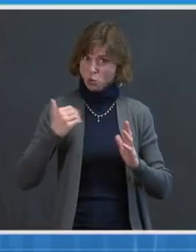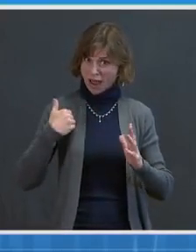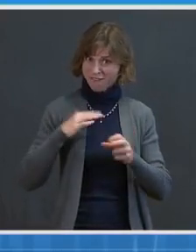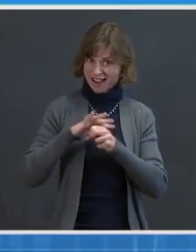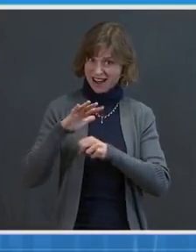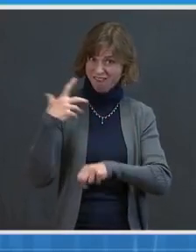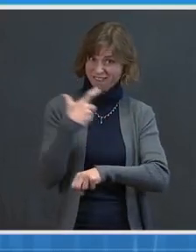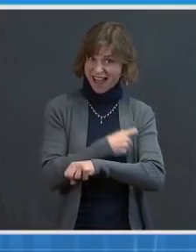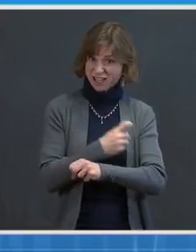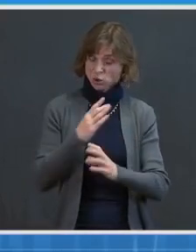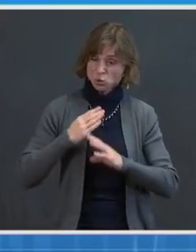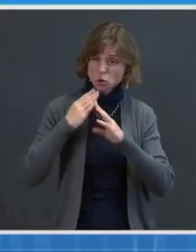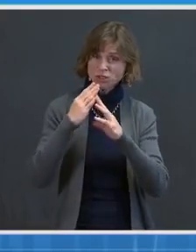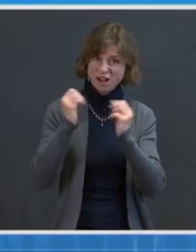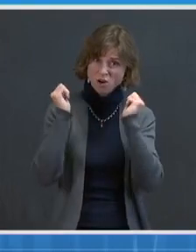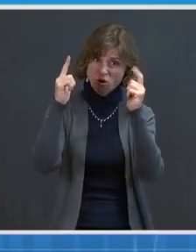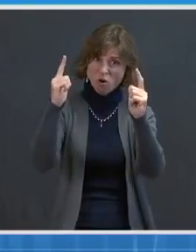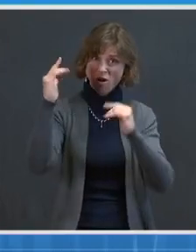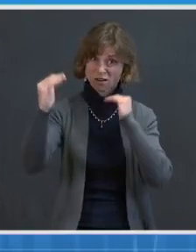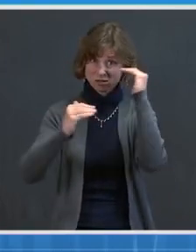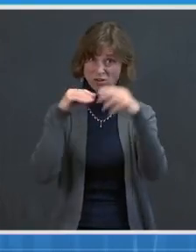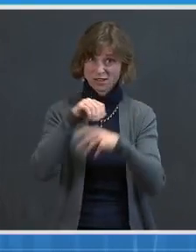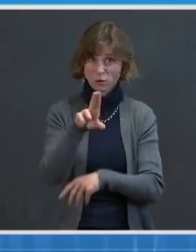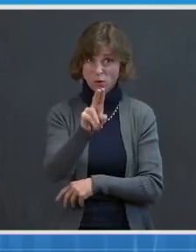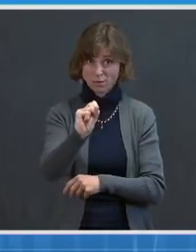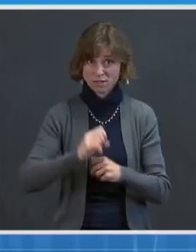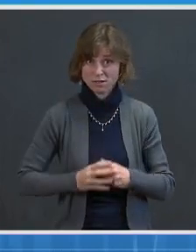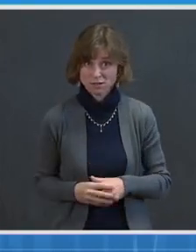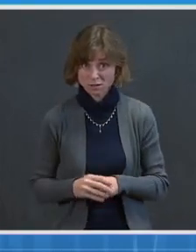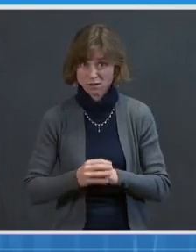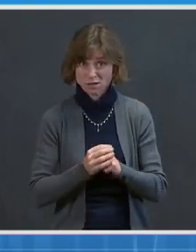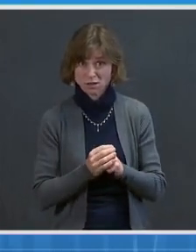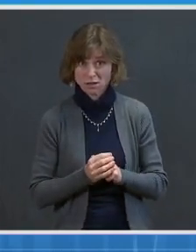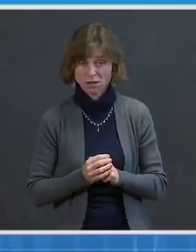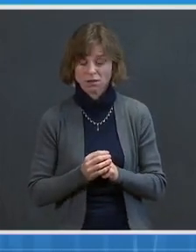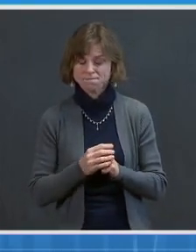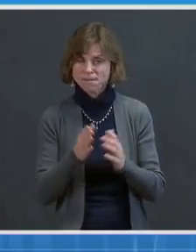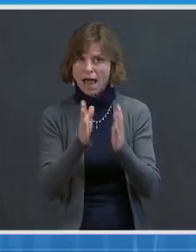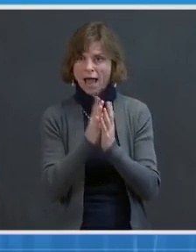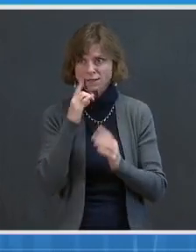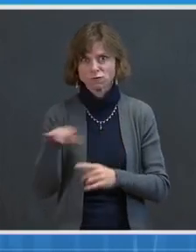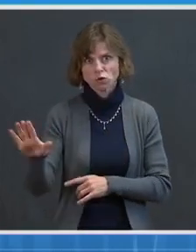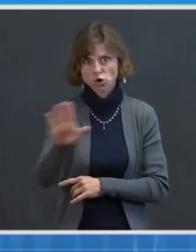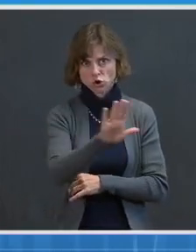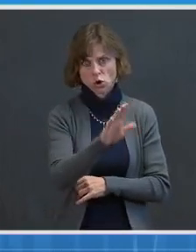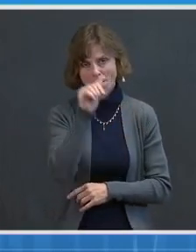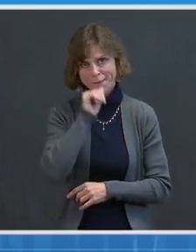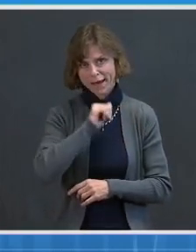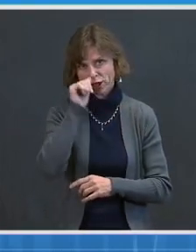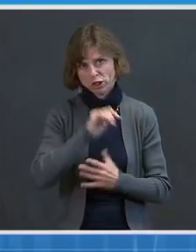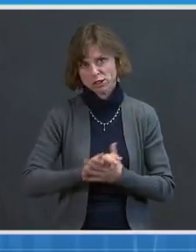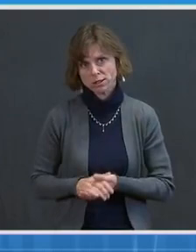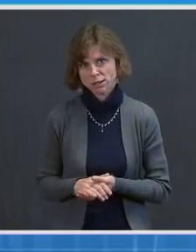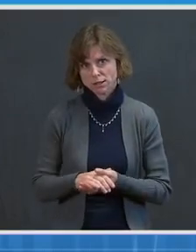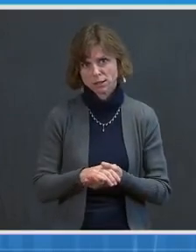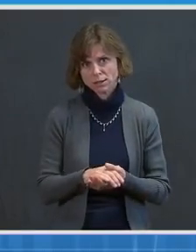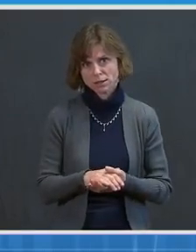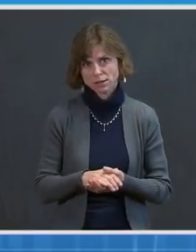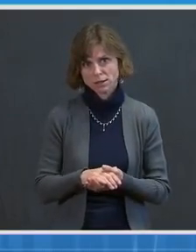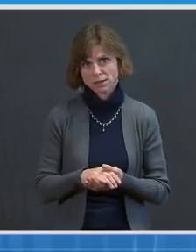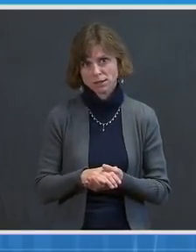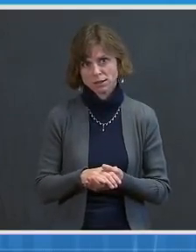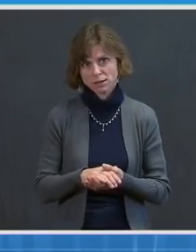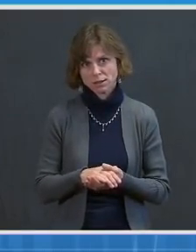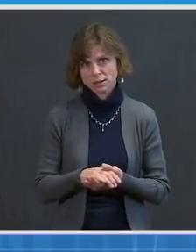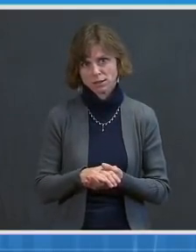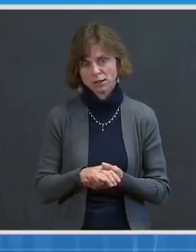protect every adult in the United States. We ask for your patience in practicing proven prevention measures for